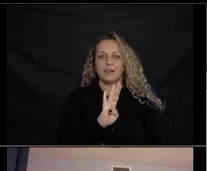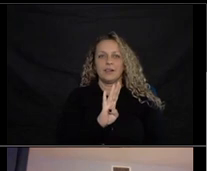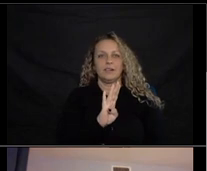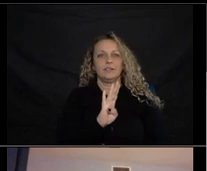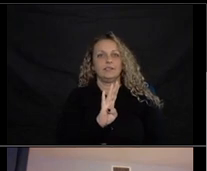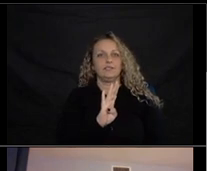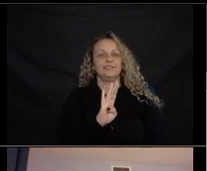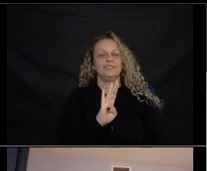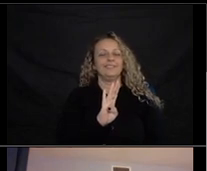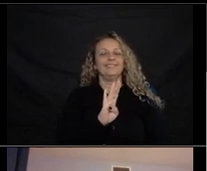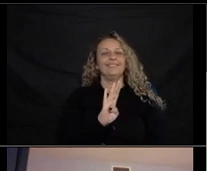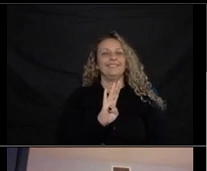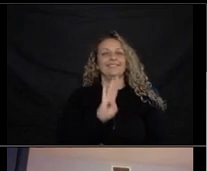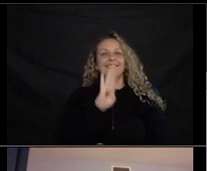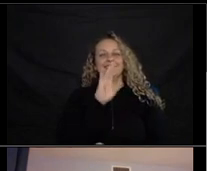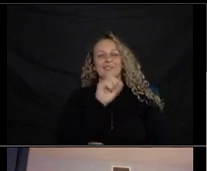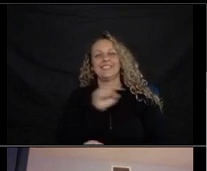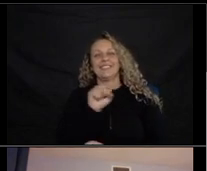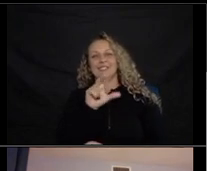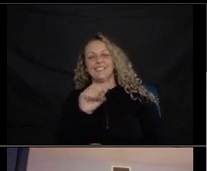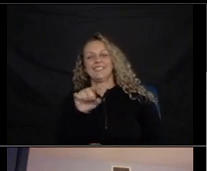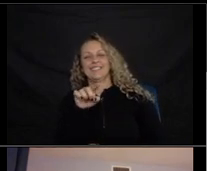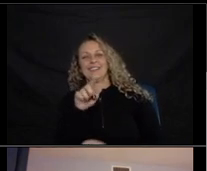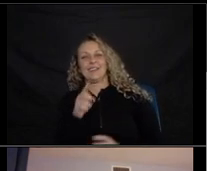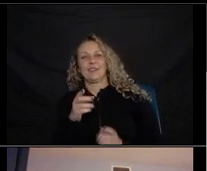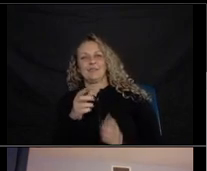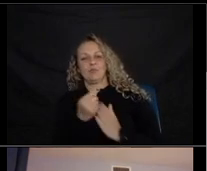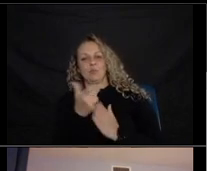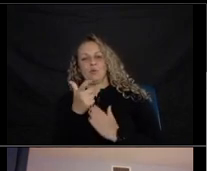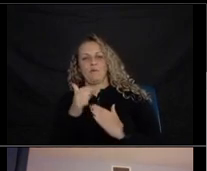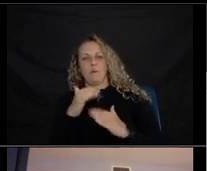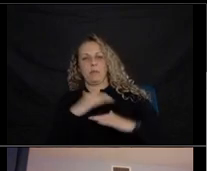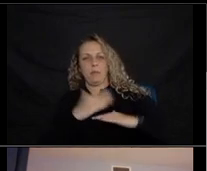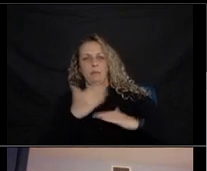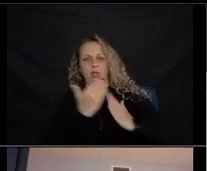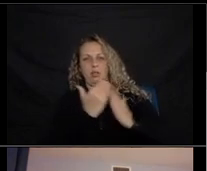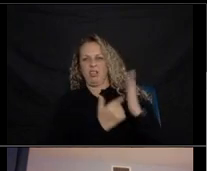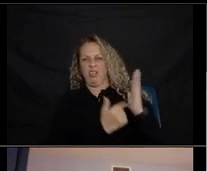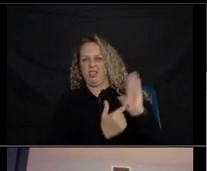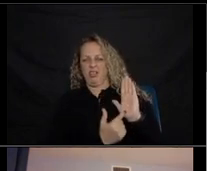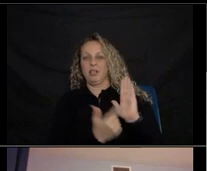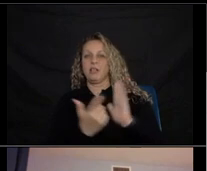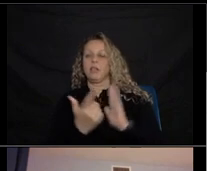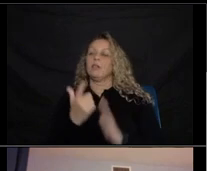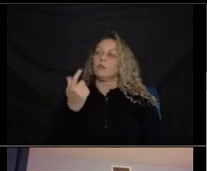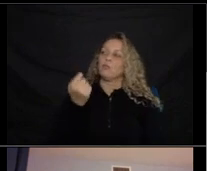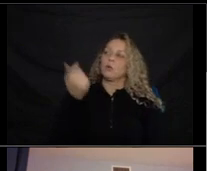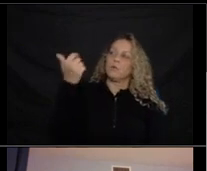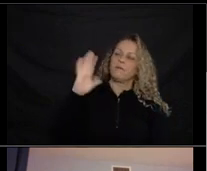ordinance 20-030. May I have a motion to remove from the table? So move.